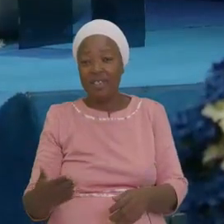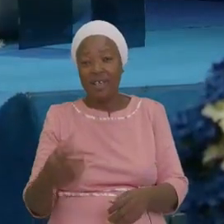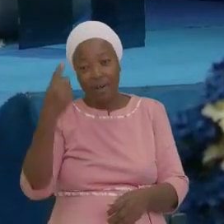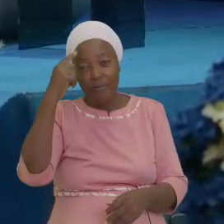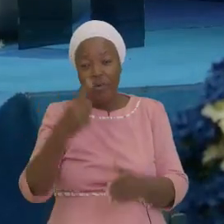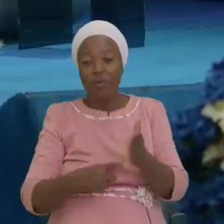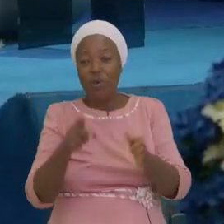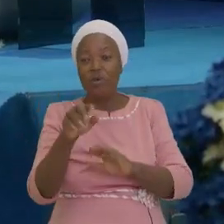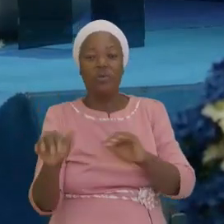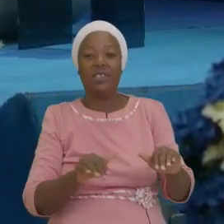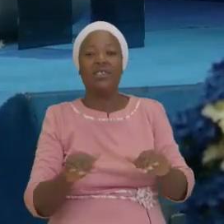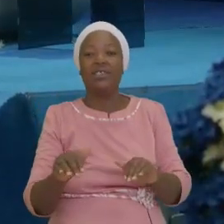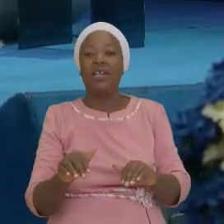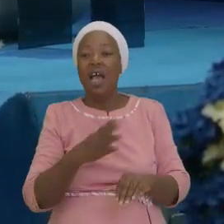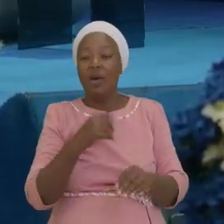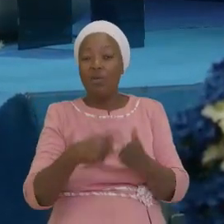need.